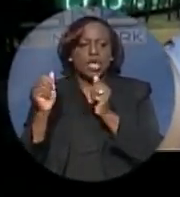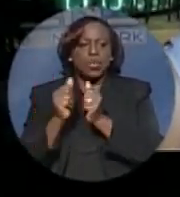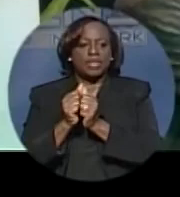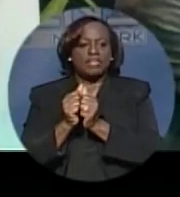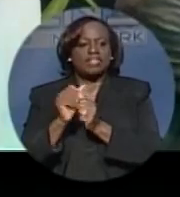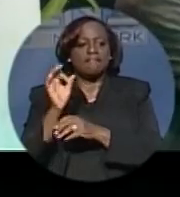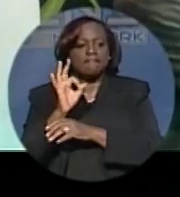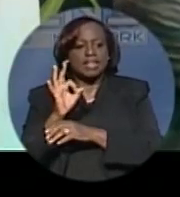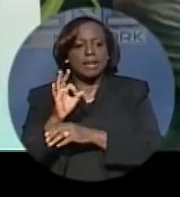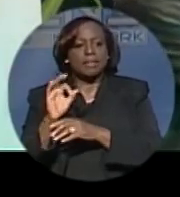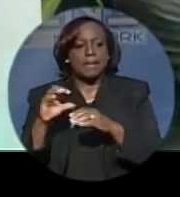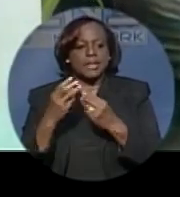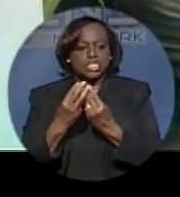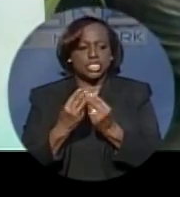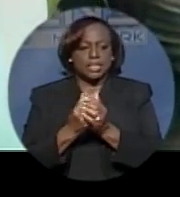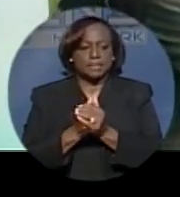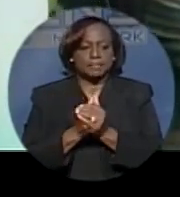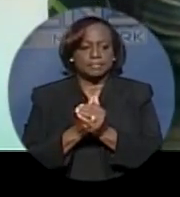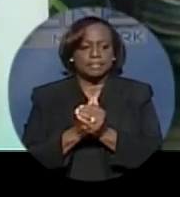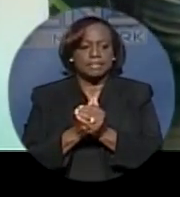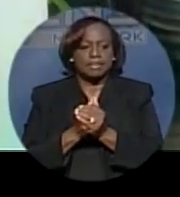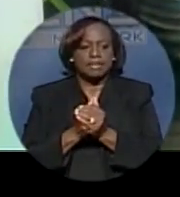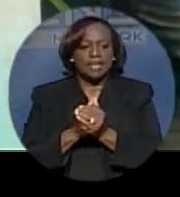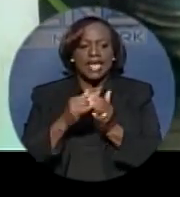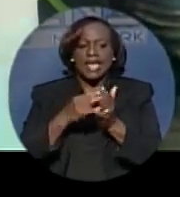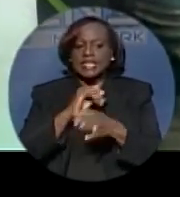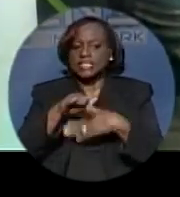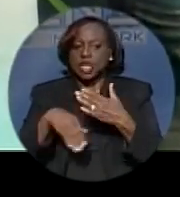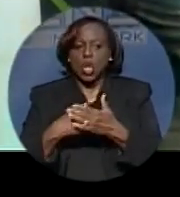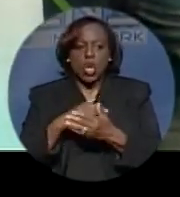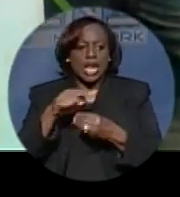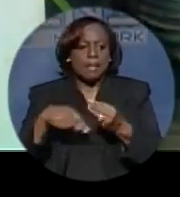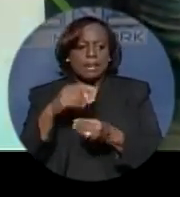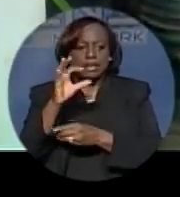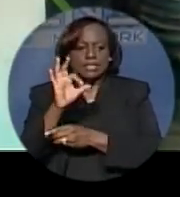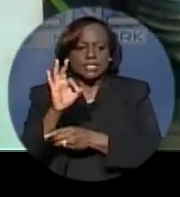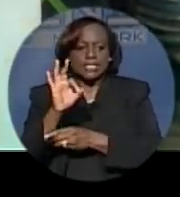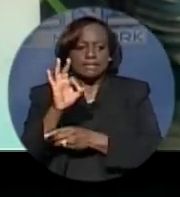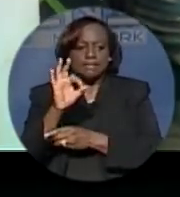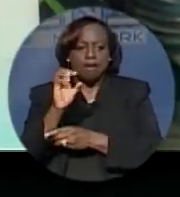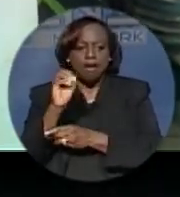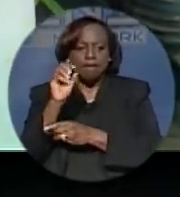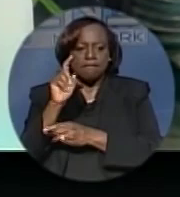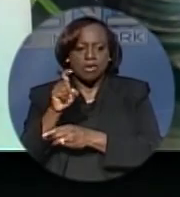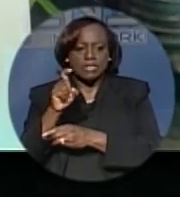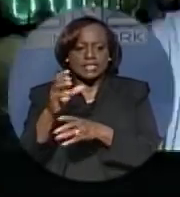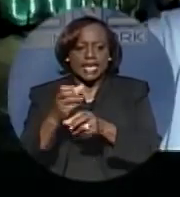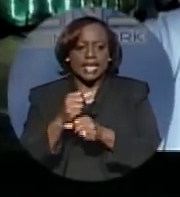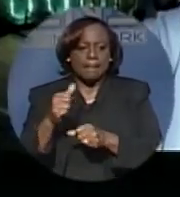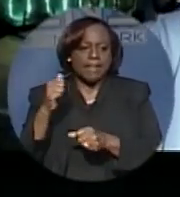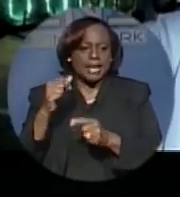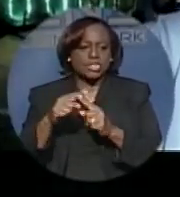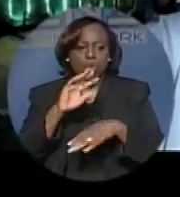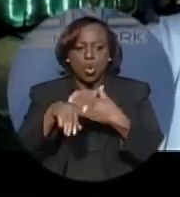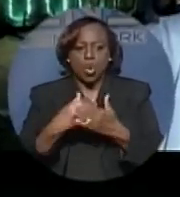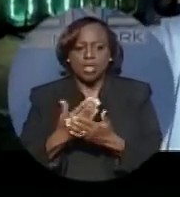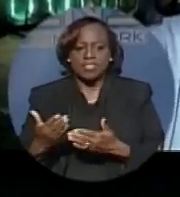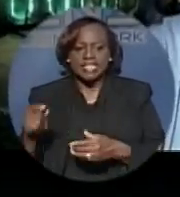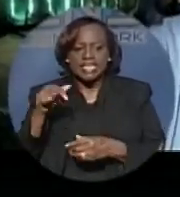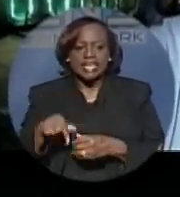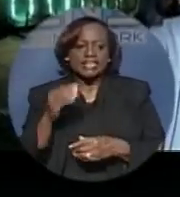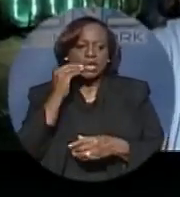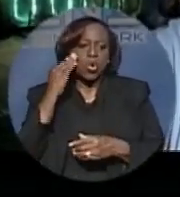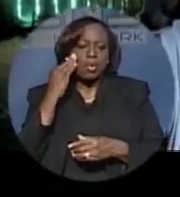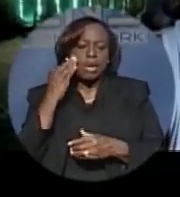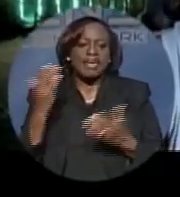Craig Woods. But for now, it's all about the 6-foot Fox getting back to all things down home. I'm here in December